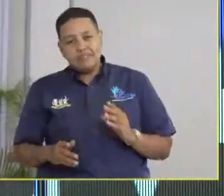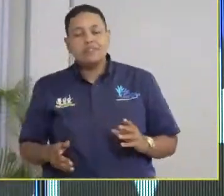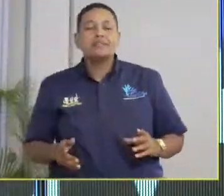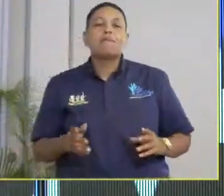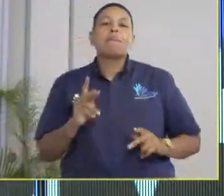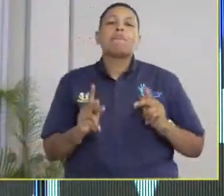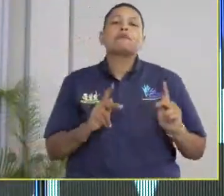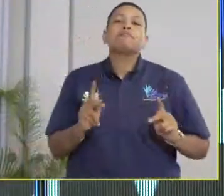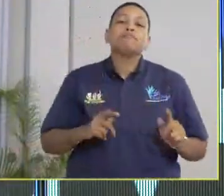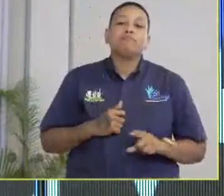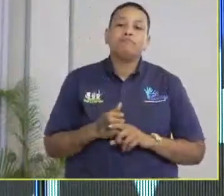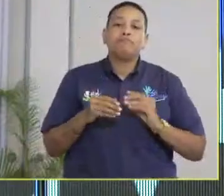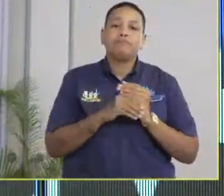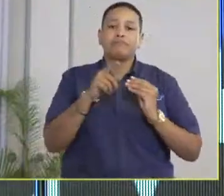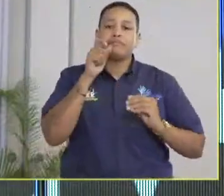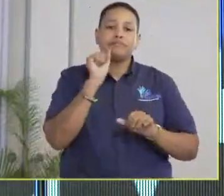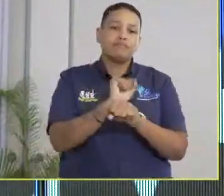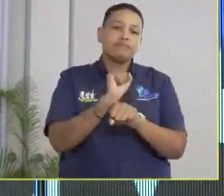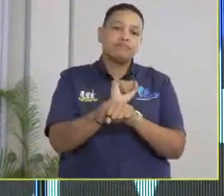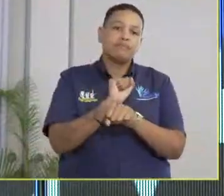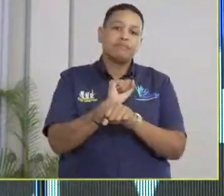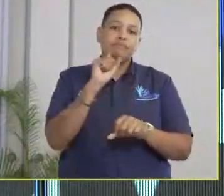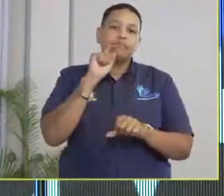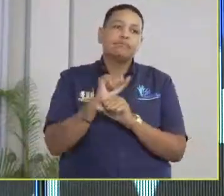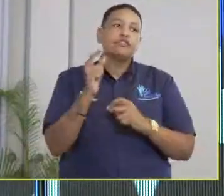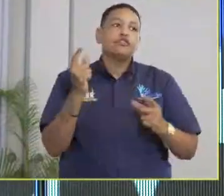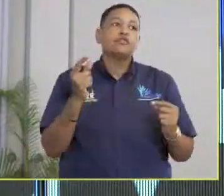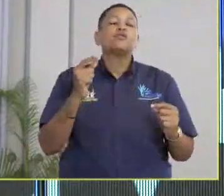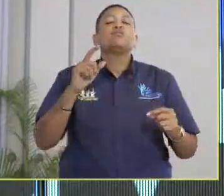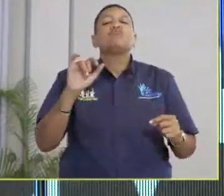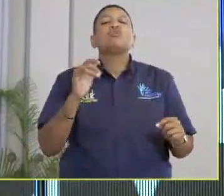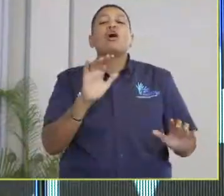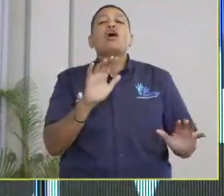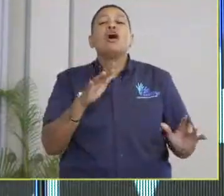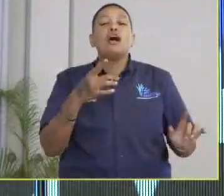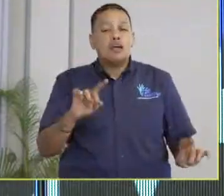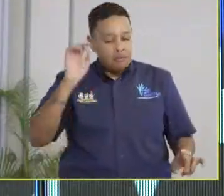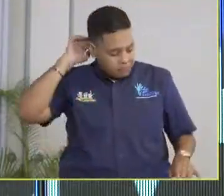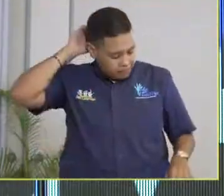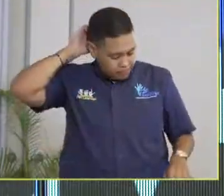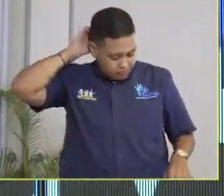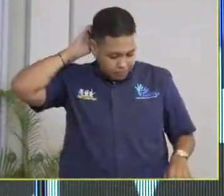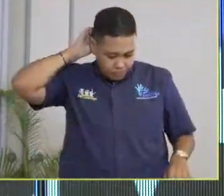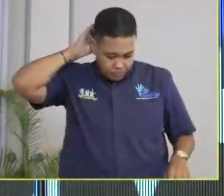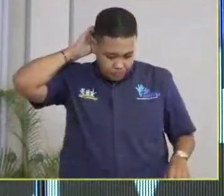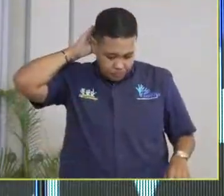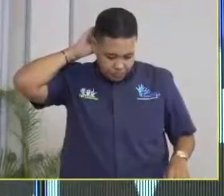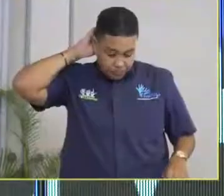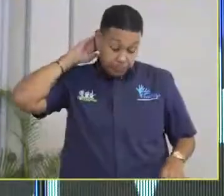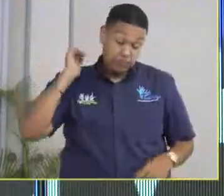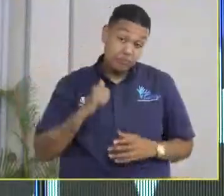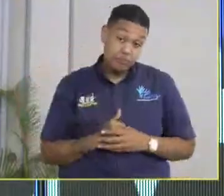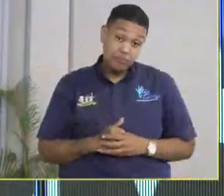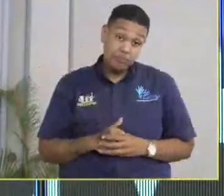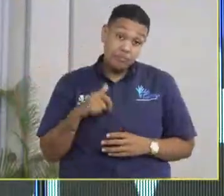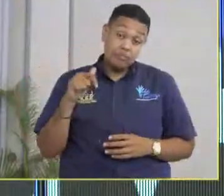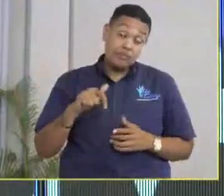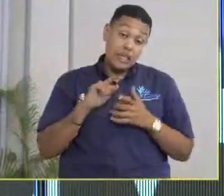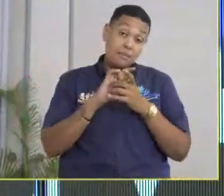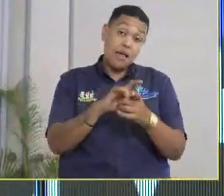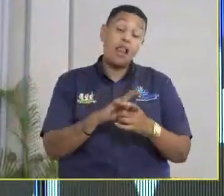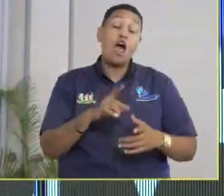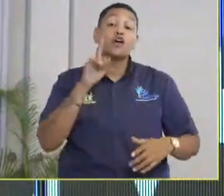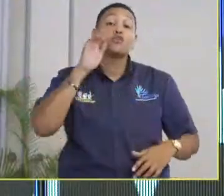are people whose job is to do just that. So this belongs